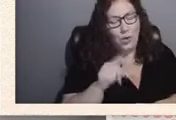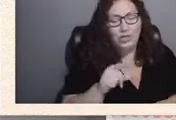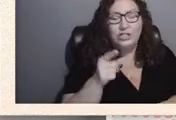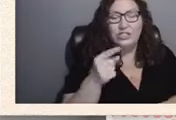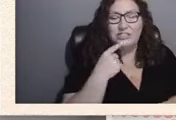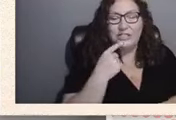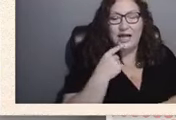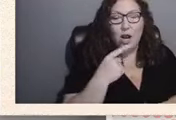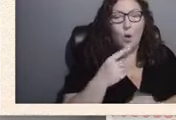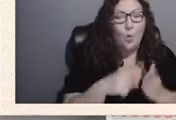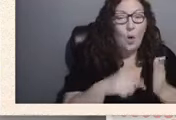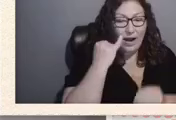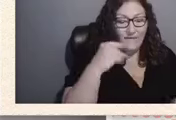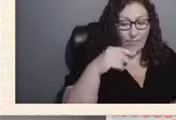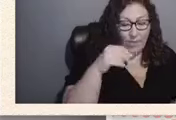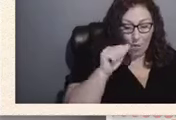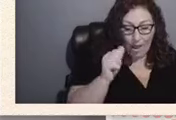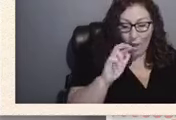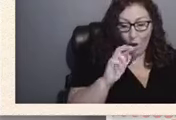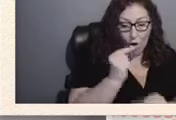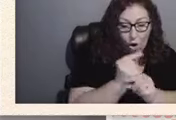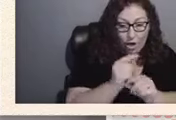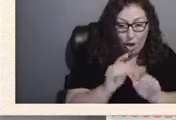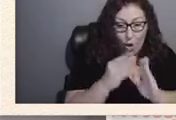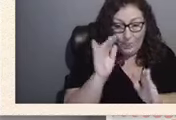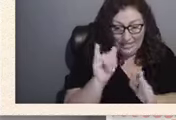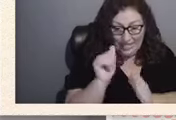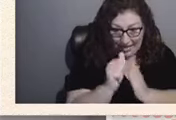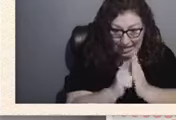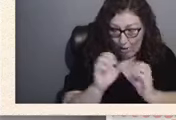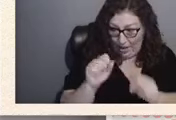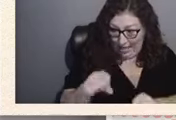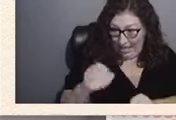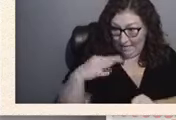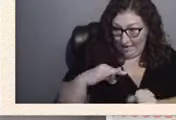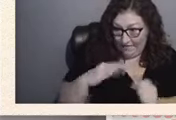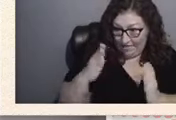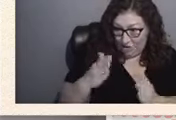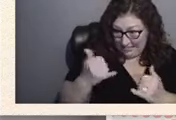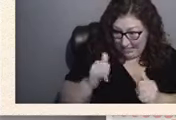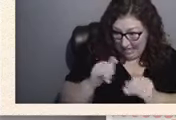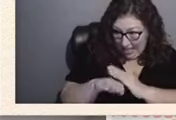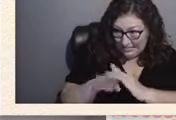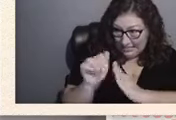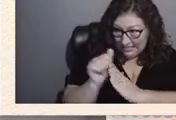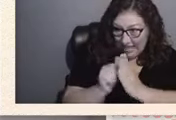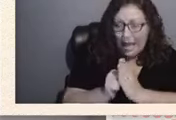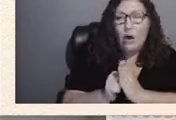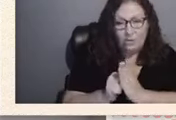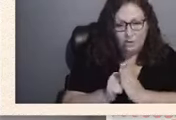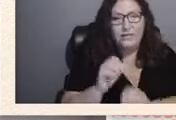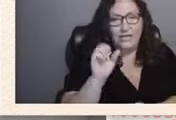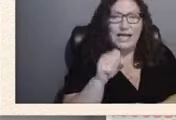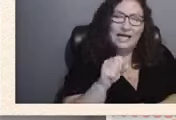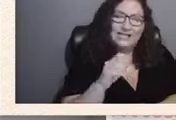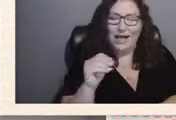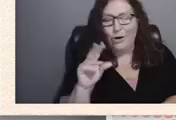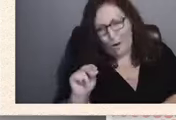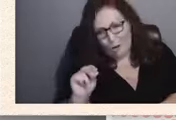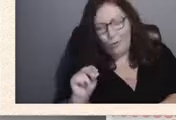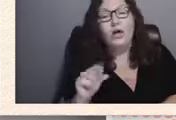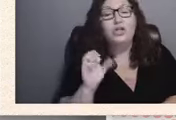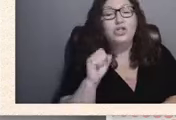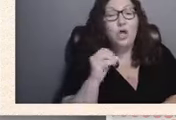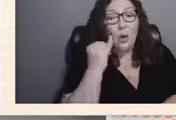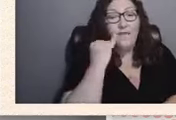of attorney or a guardian opens the account? Can the beneficiary still access their account? It's yes or no. So if they called